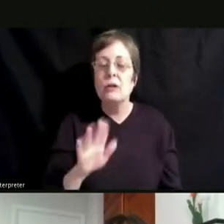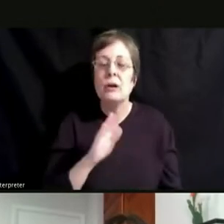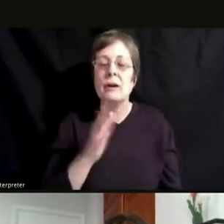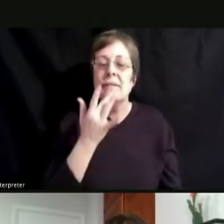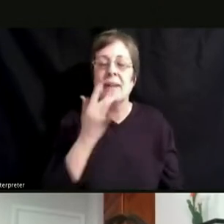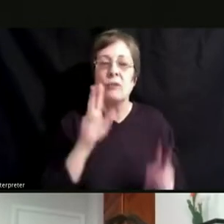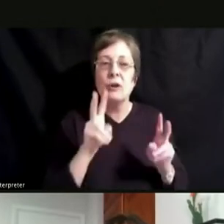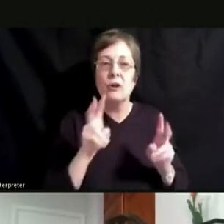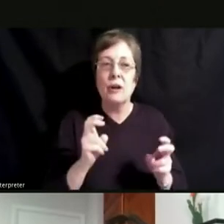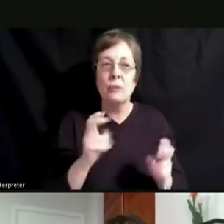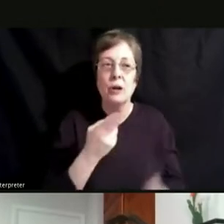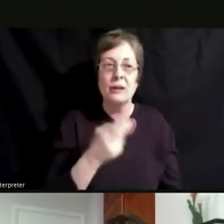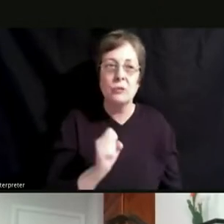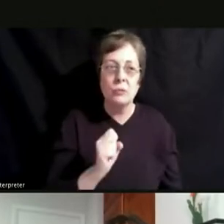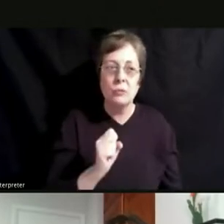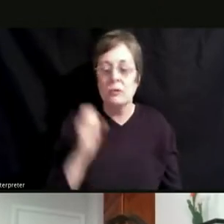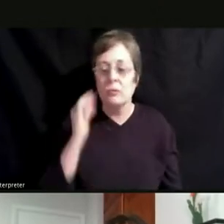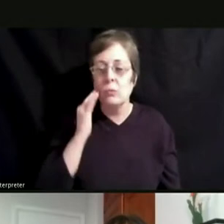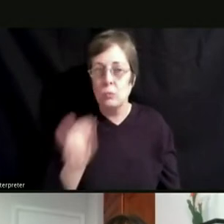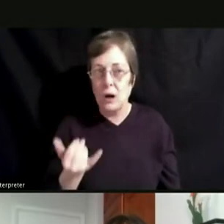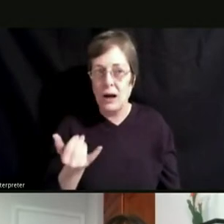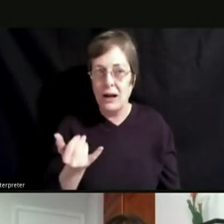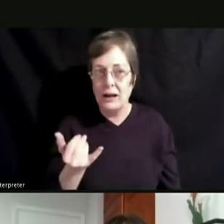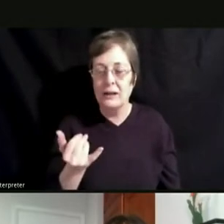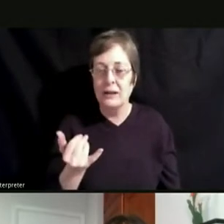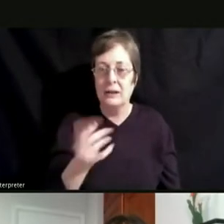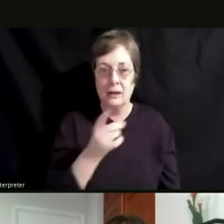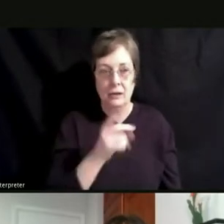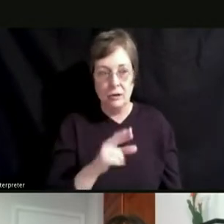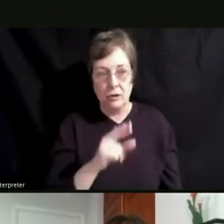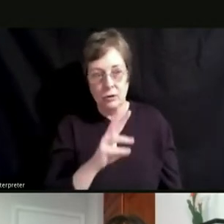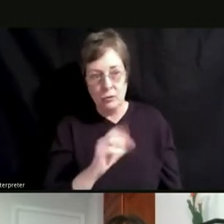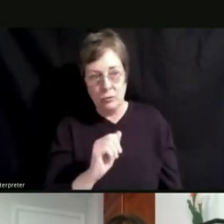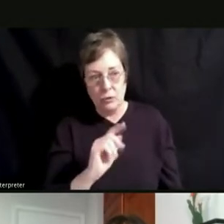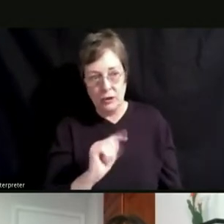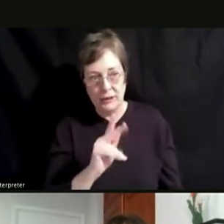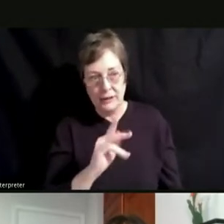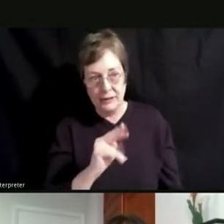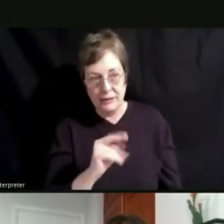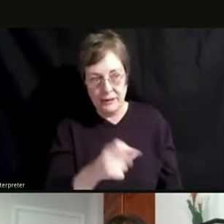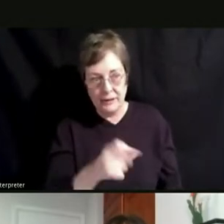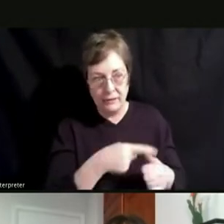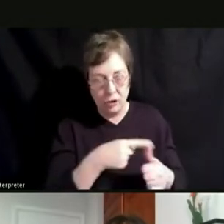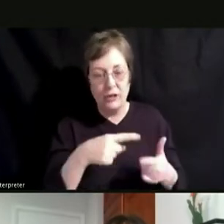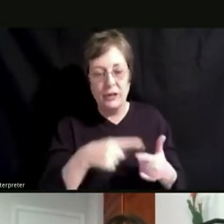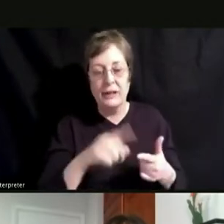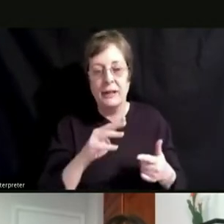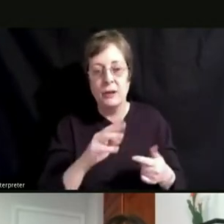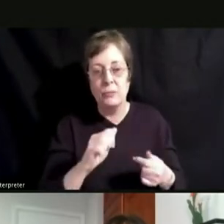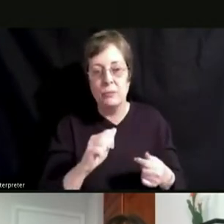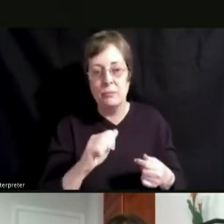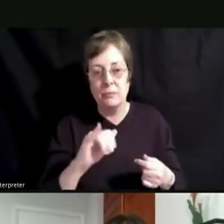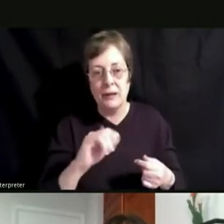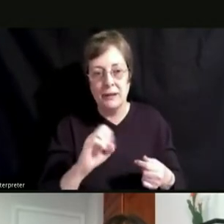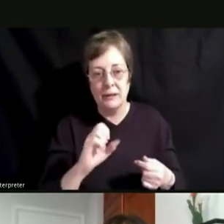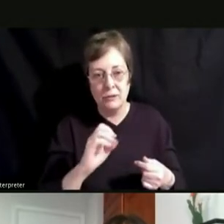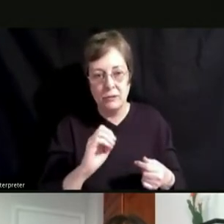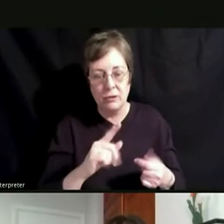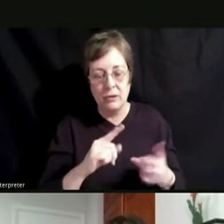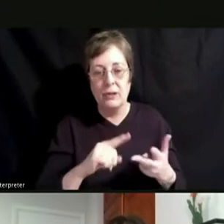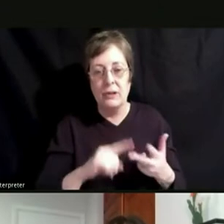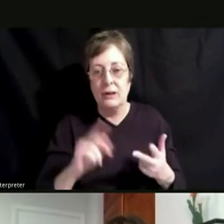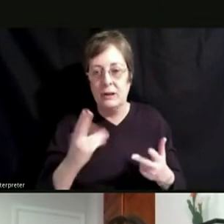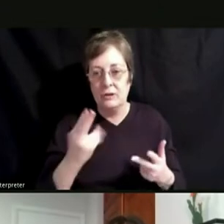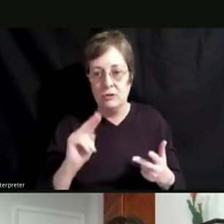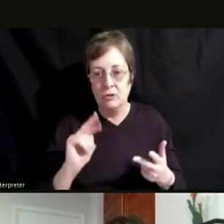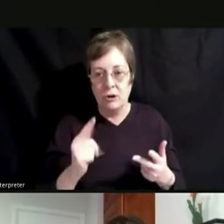subject in high school and why? So I'm going to throw it to Dr. Watkins and then to Dr. Maisel and finally Dr. Chung.